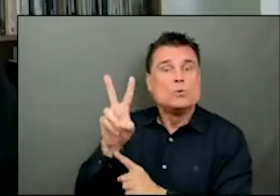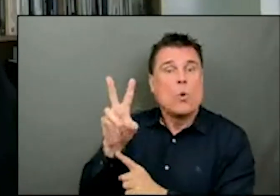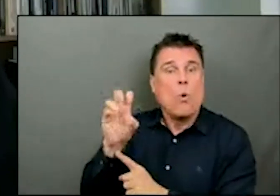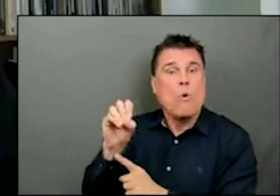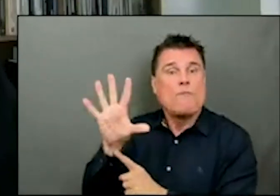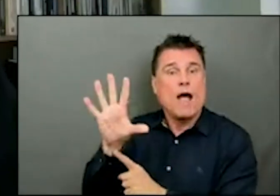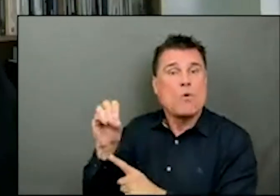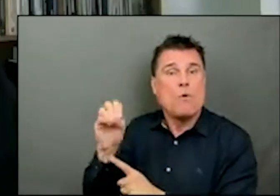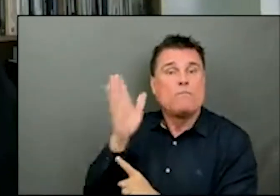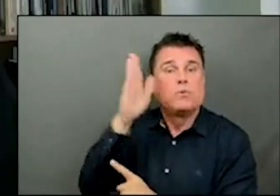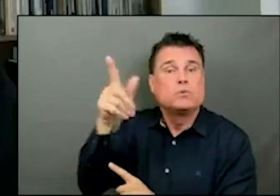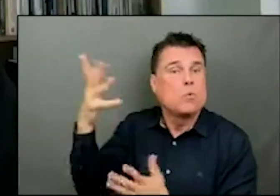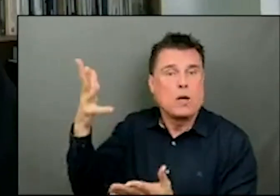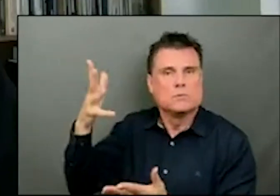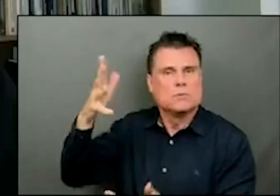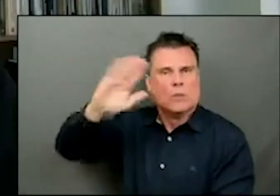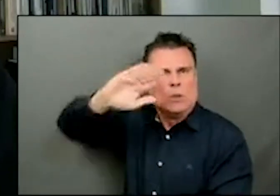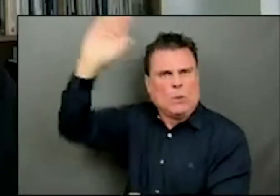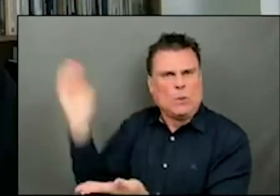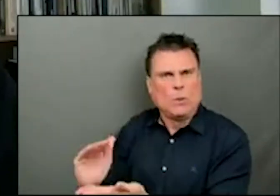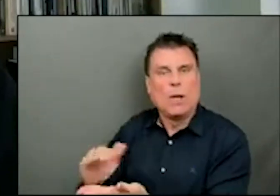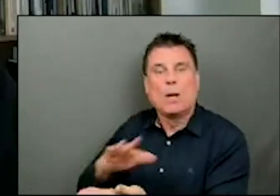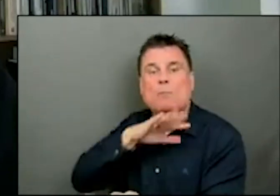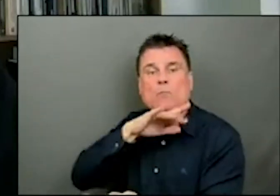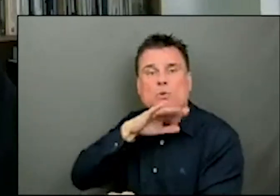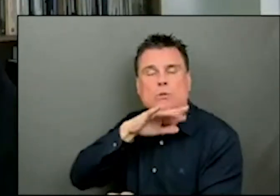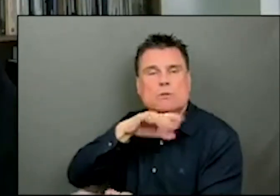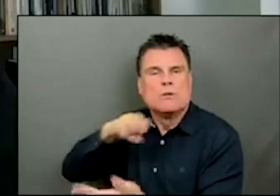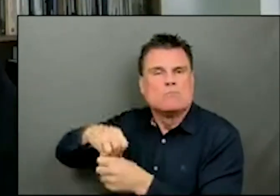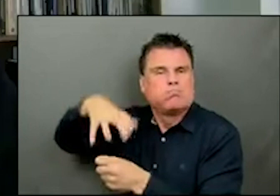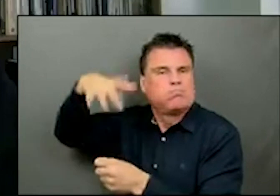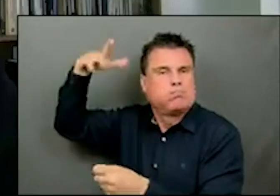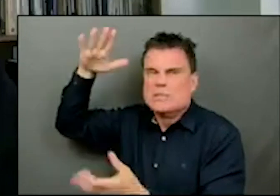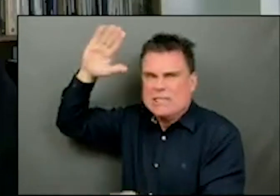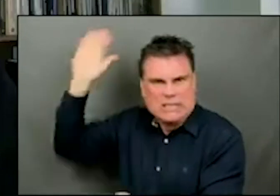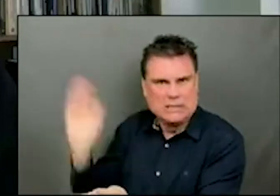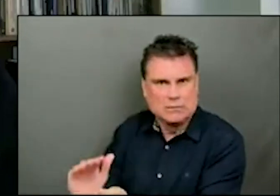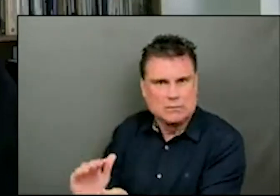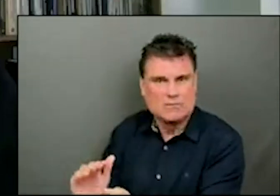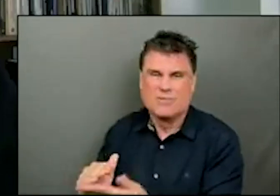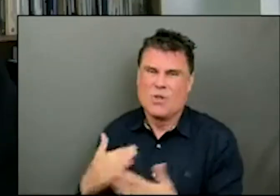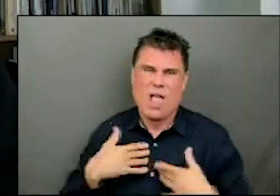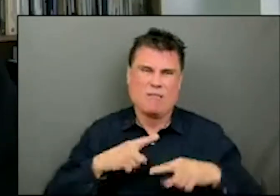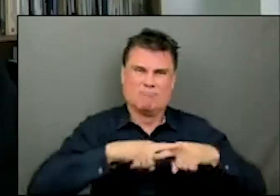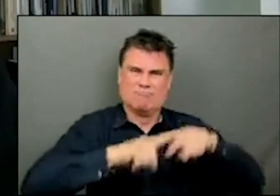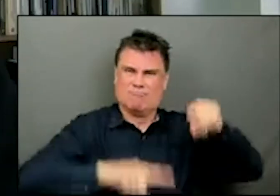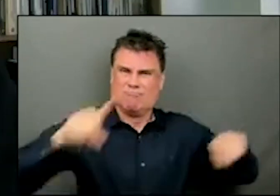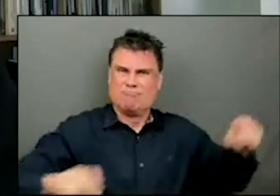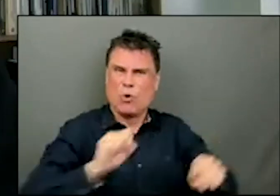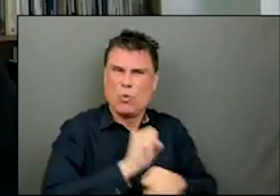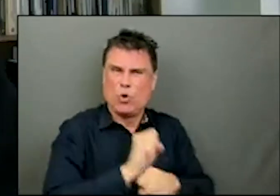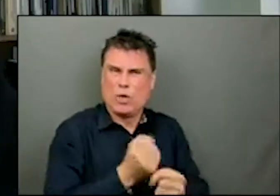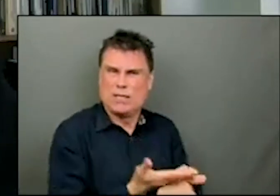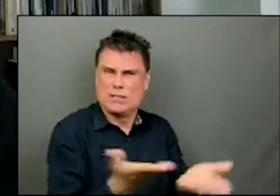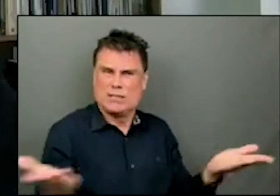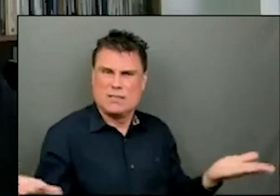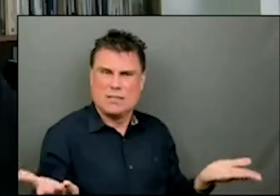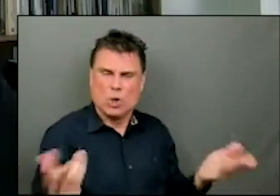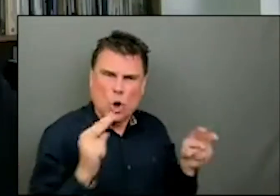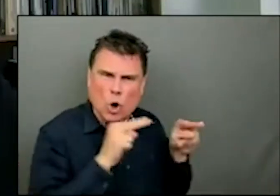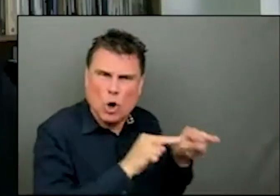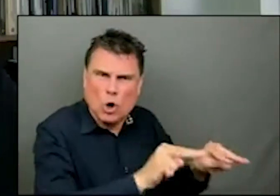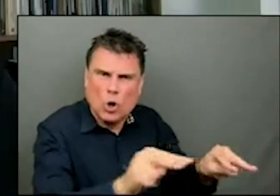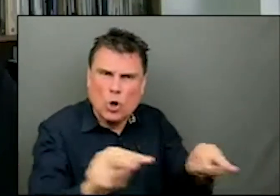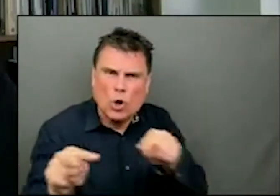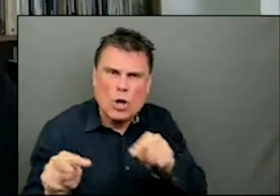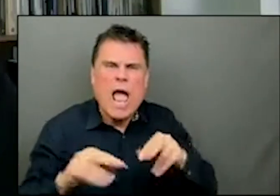have a talented, diverse workforce developing world-class innovations in decarbonization. We're also